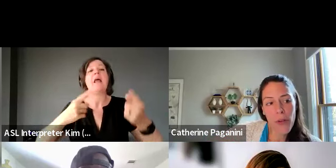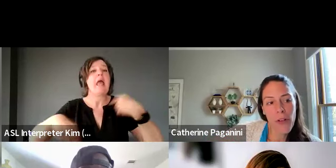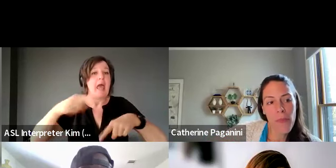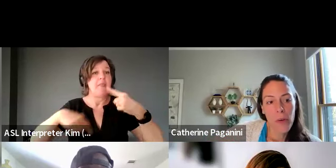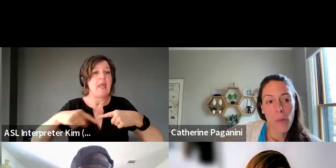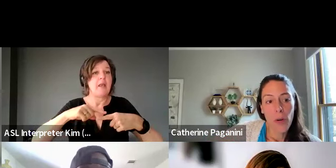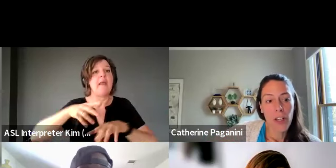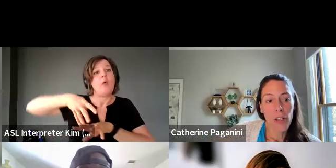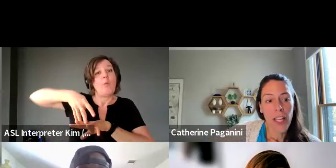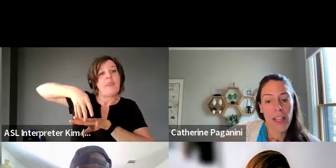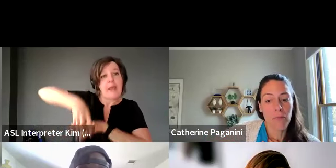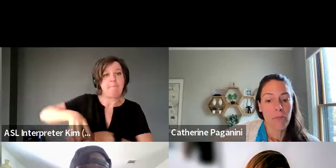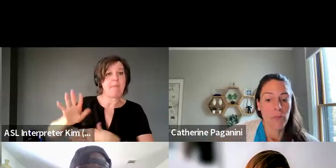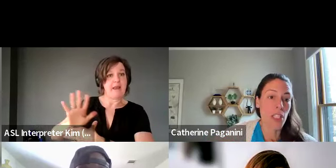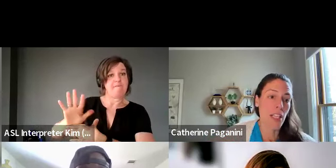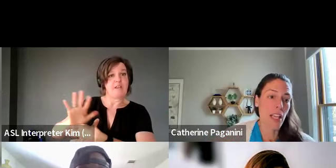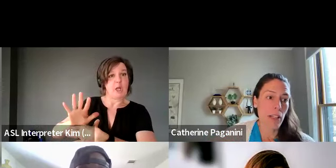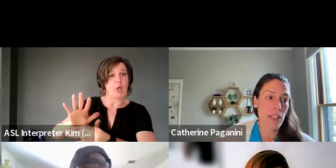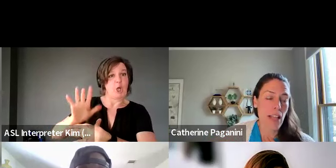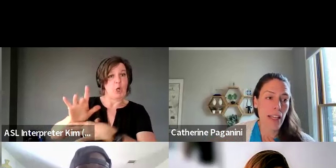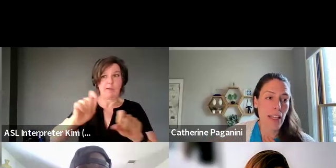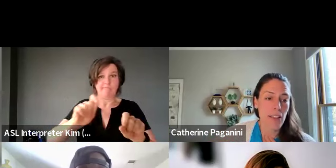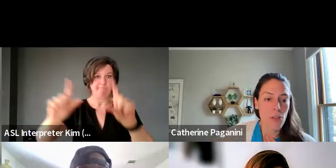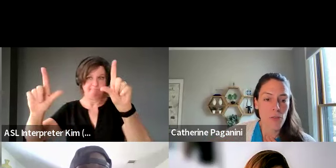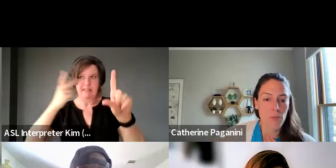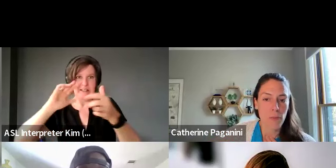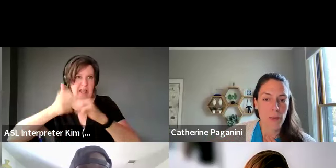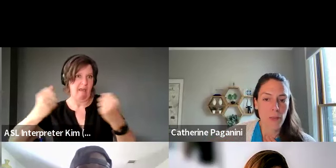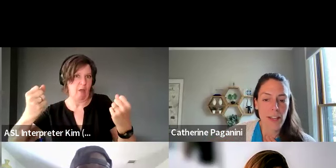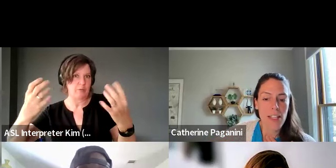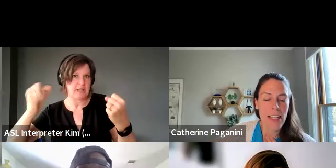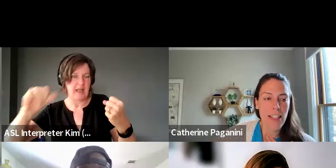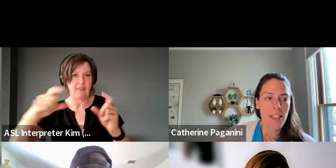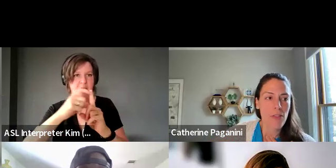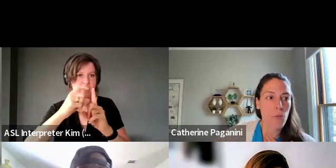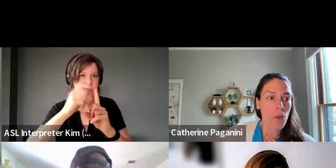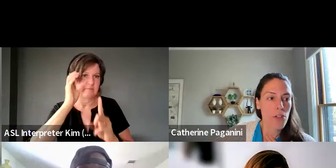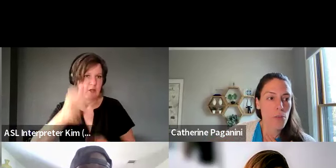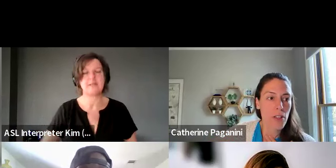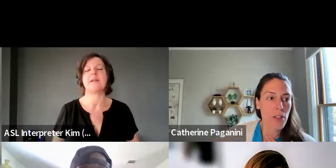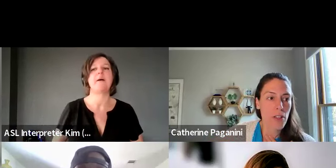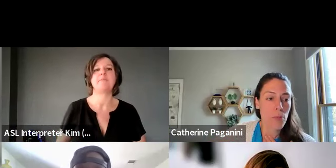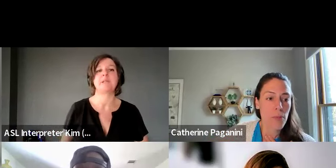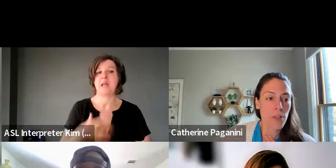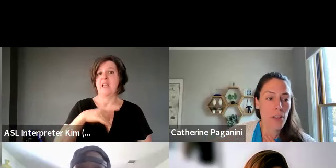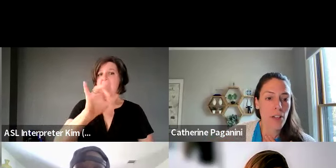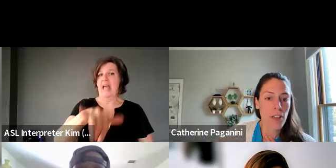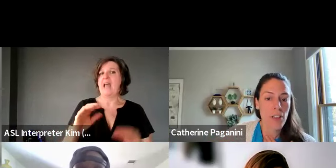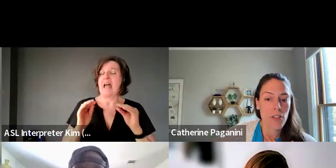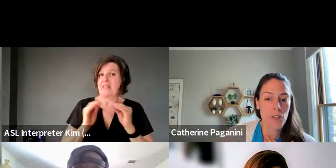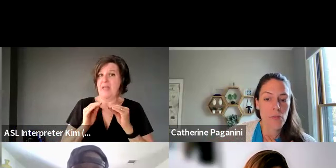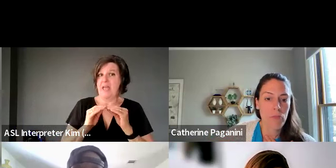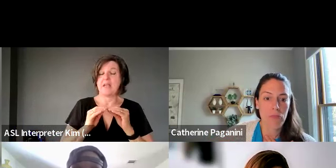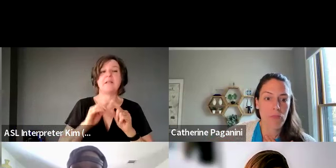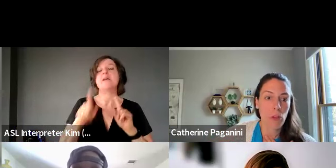video where you can see how it's signed. So I actually like that even more, just because when people